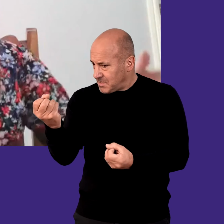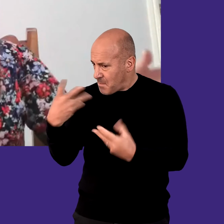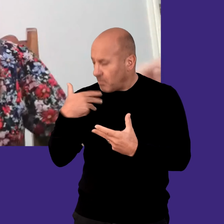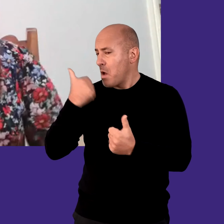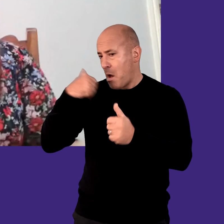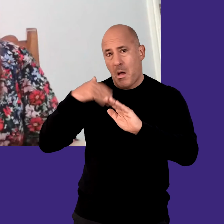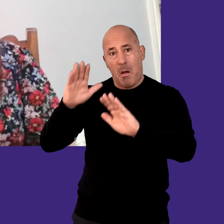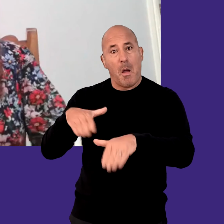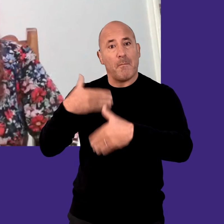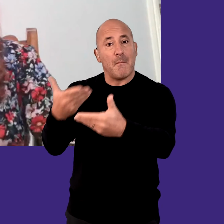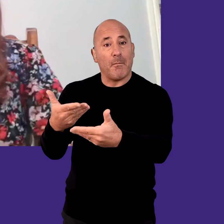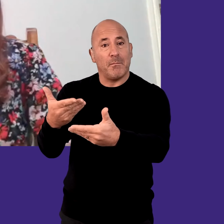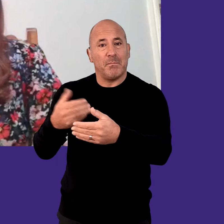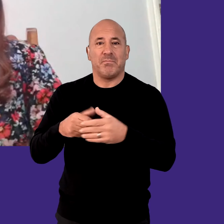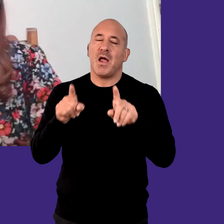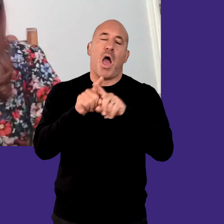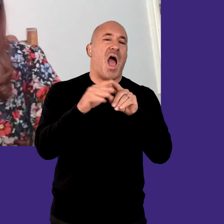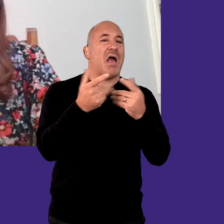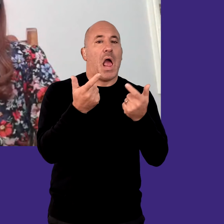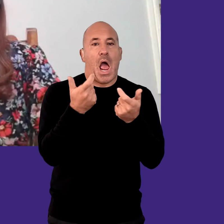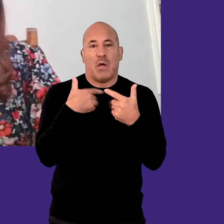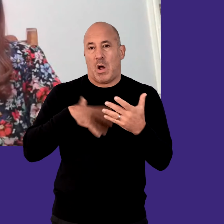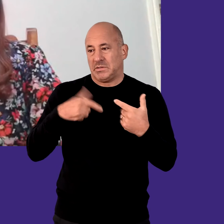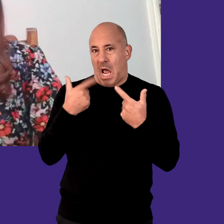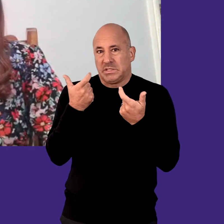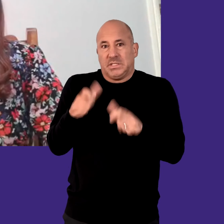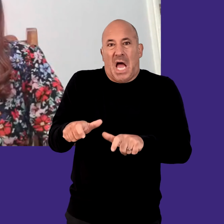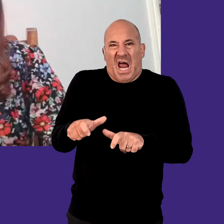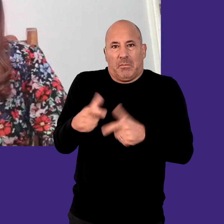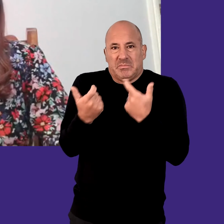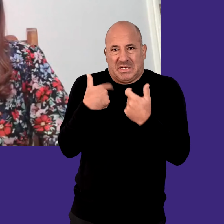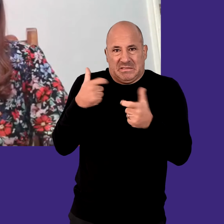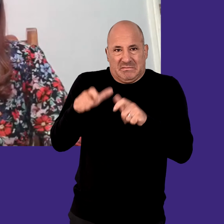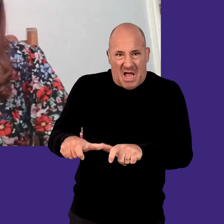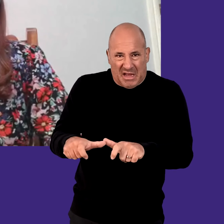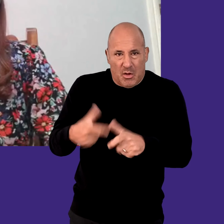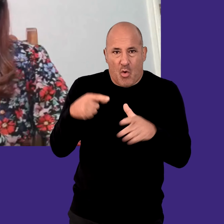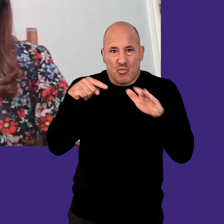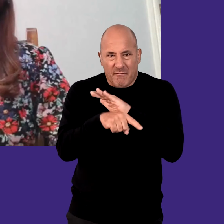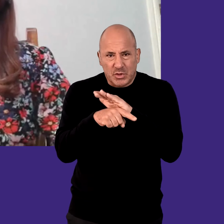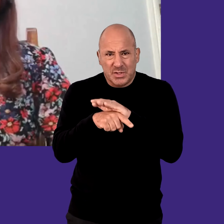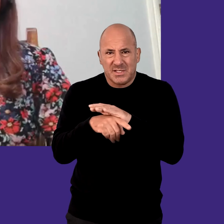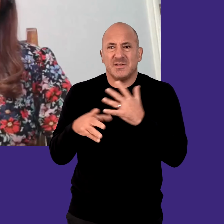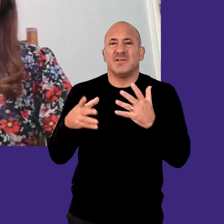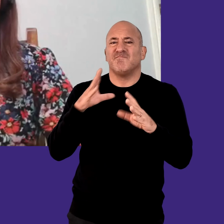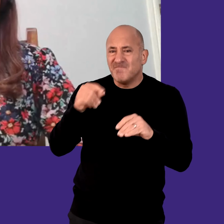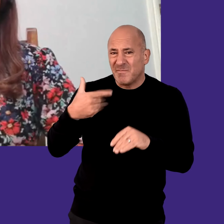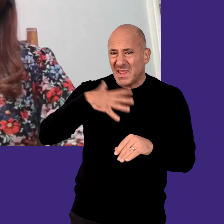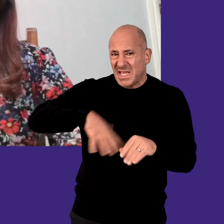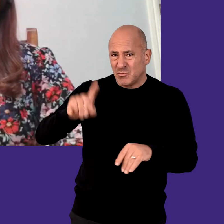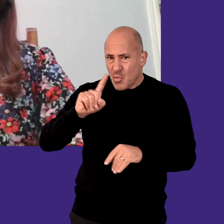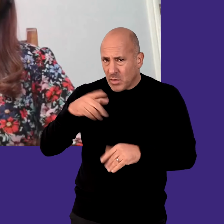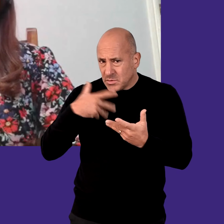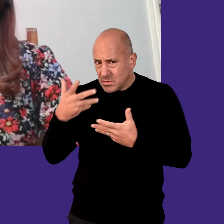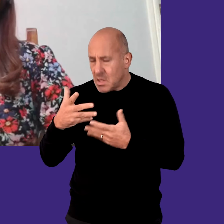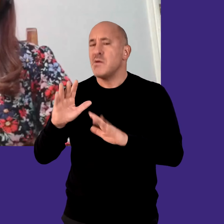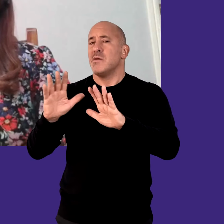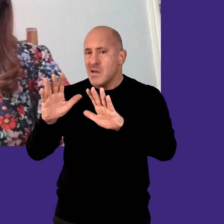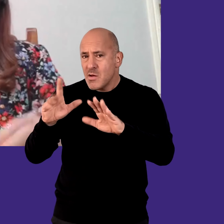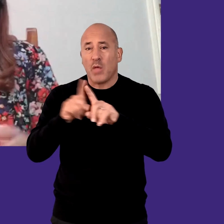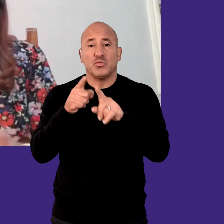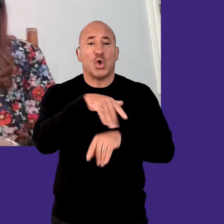messages that they wanted from that service. So if it were for the asylum seekers and refugees, whilst they were getting the messages of what